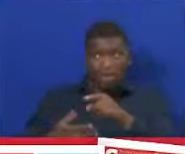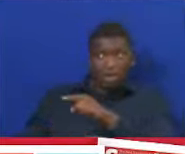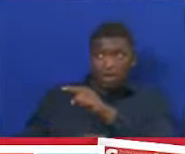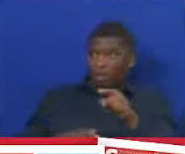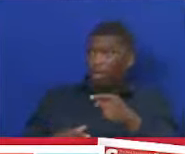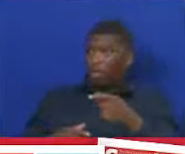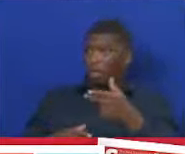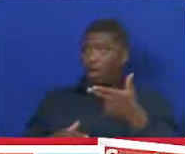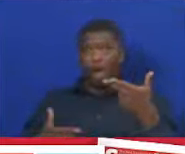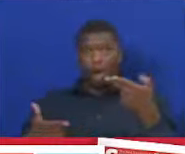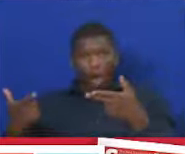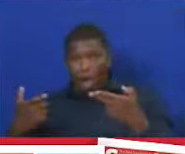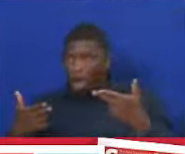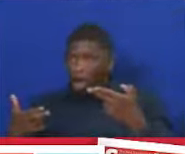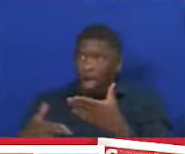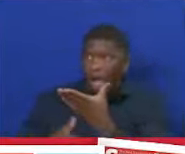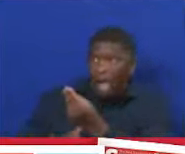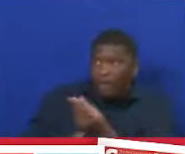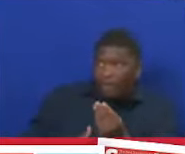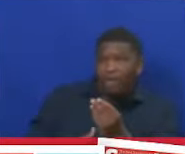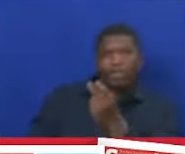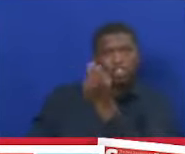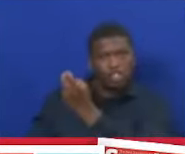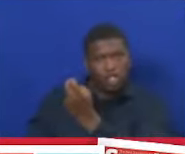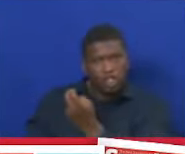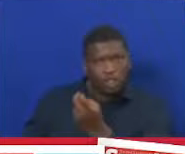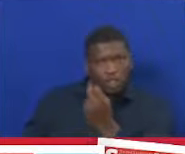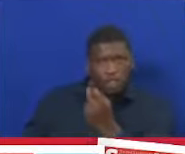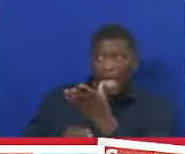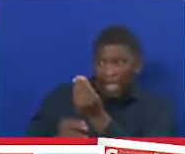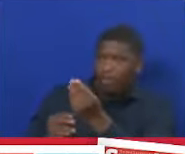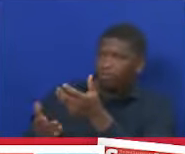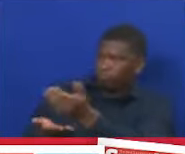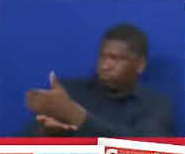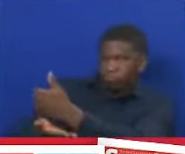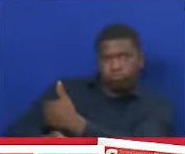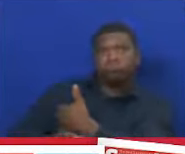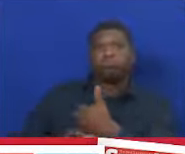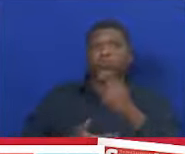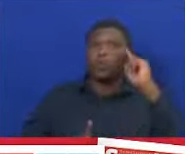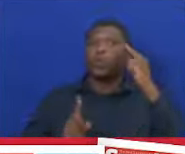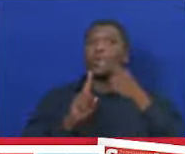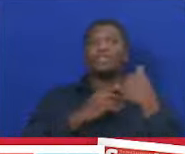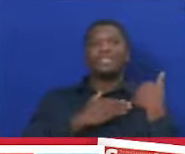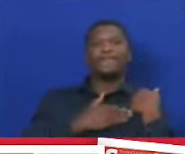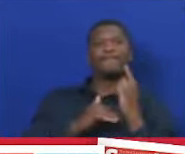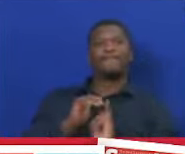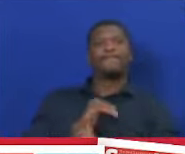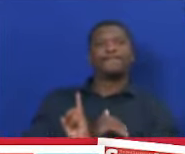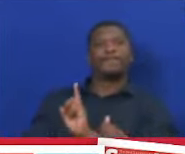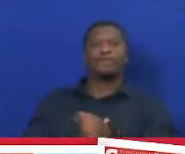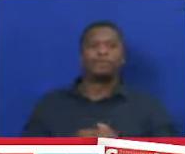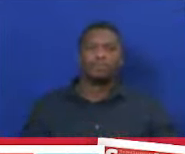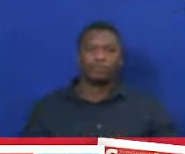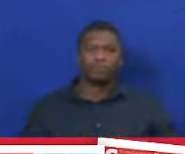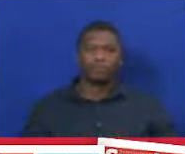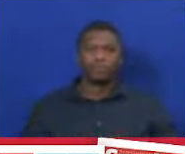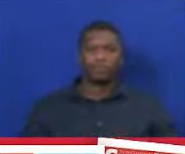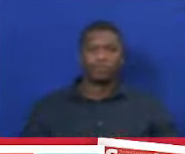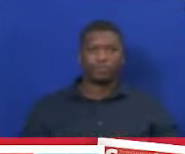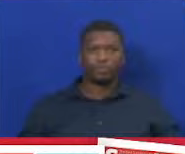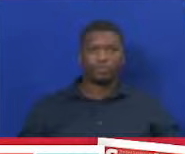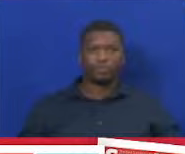firearm or any dangerous weapons. Thank you, Commissioner. It sounds like it has negative